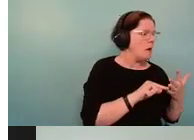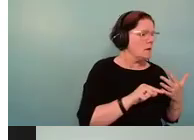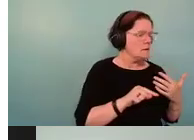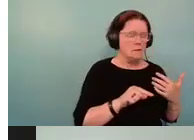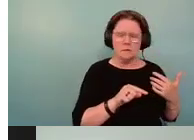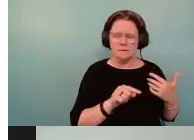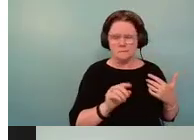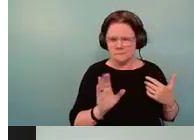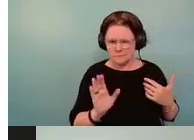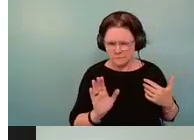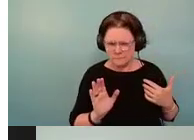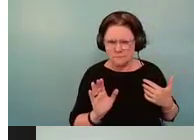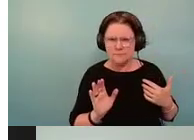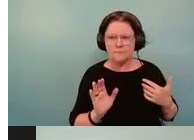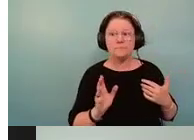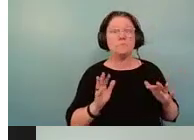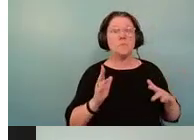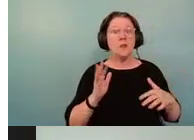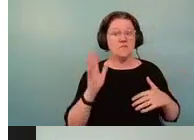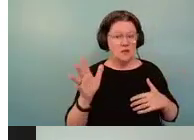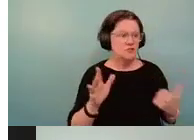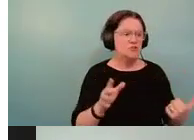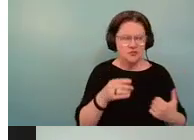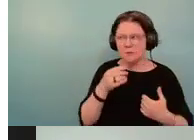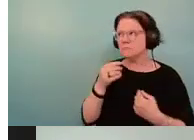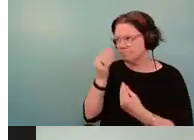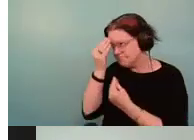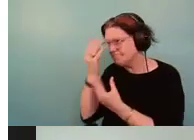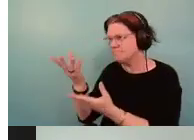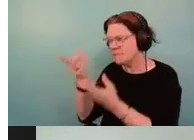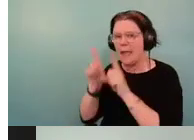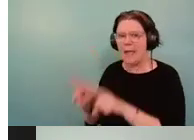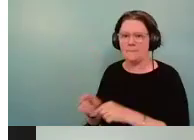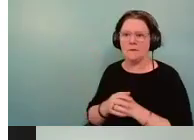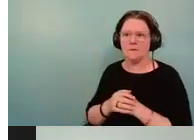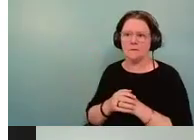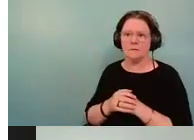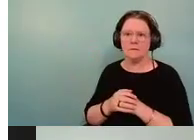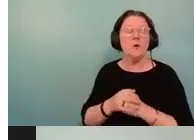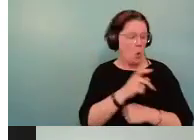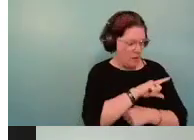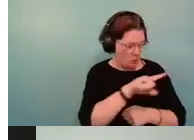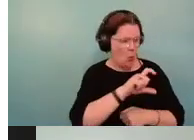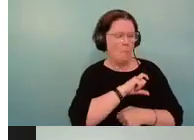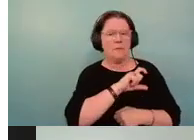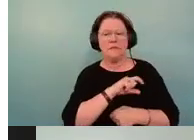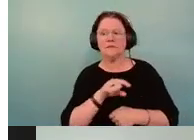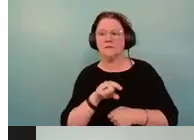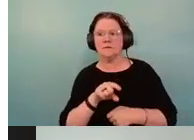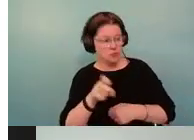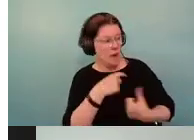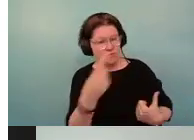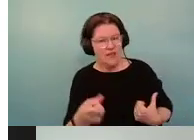have used her money on. So eventually she told what happened. They took her to the police station and said she had to